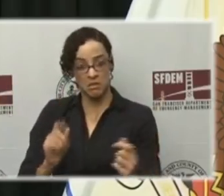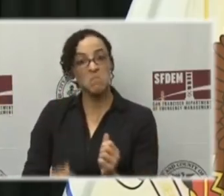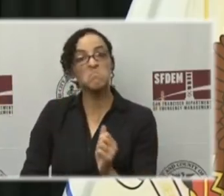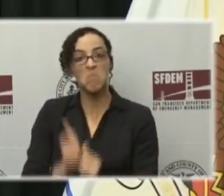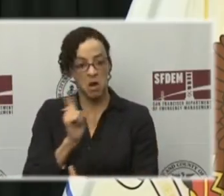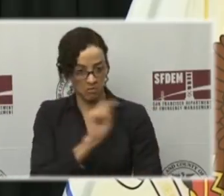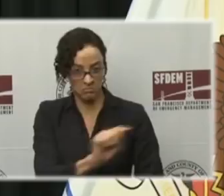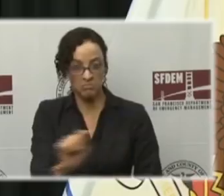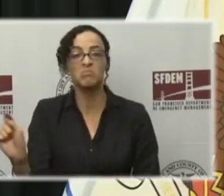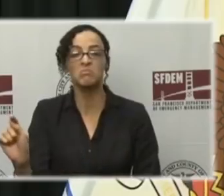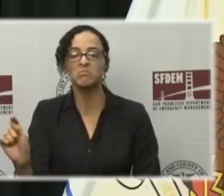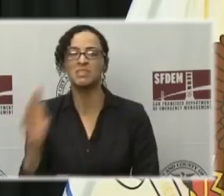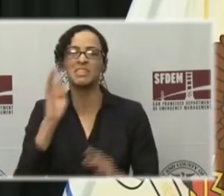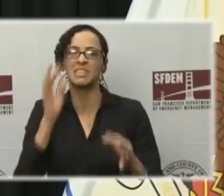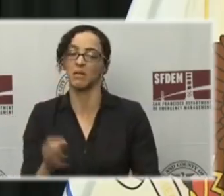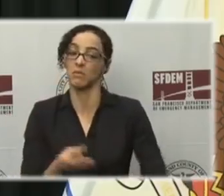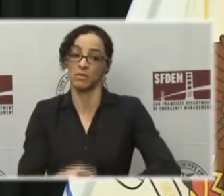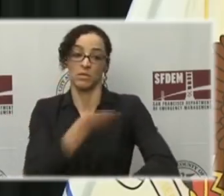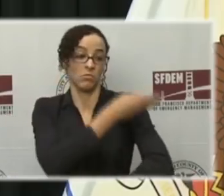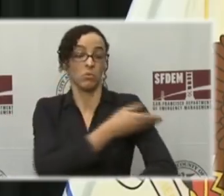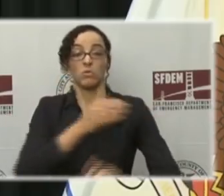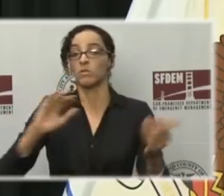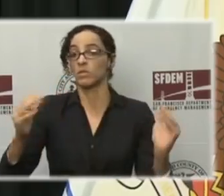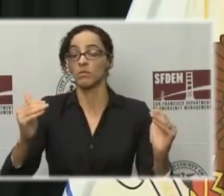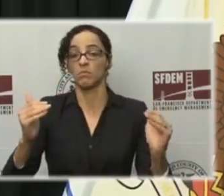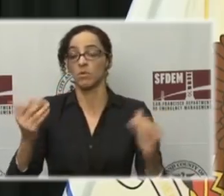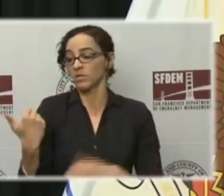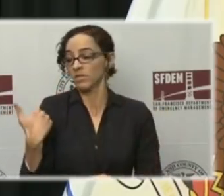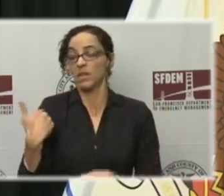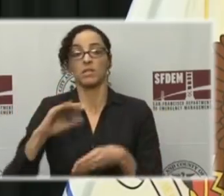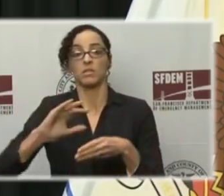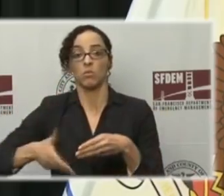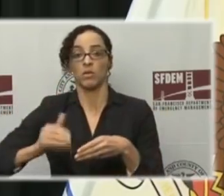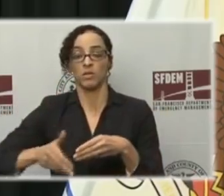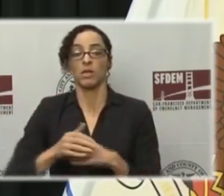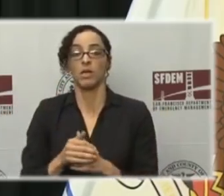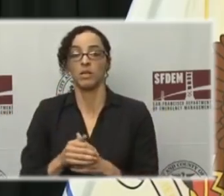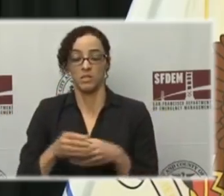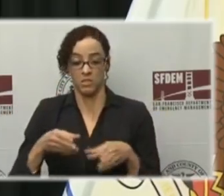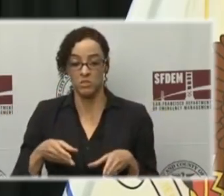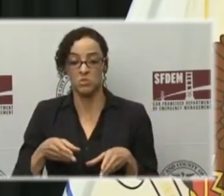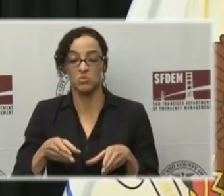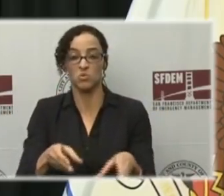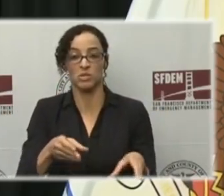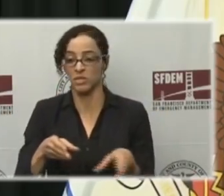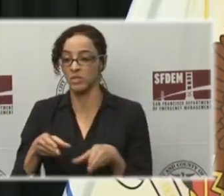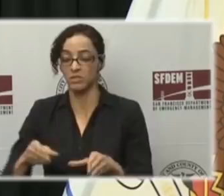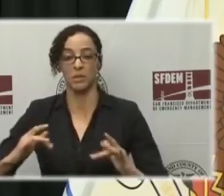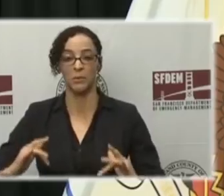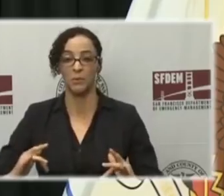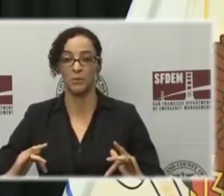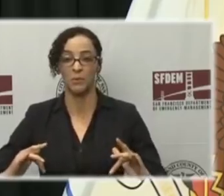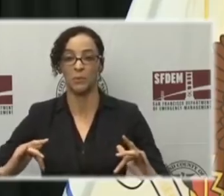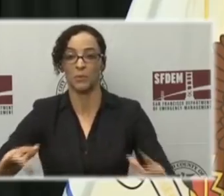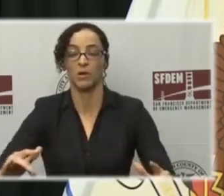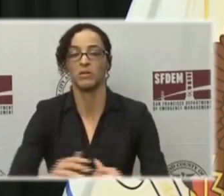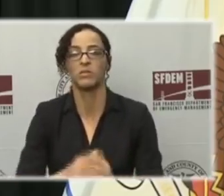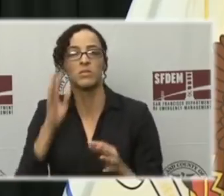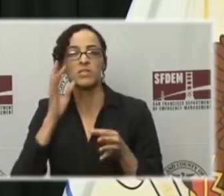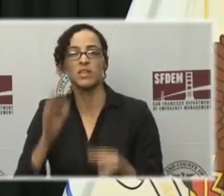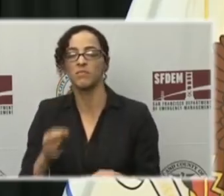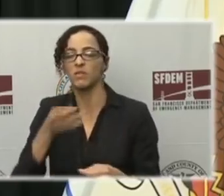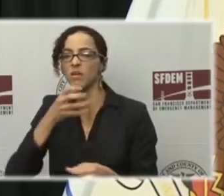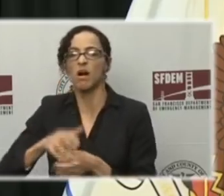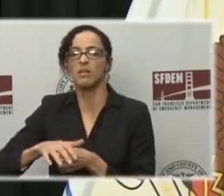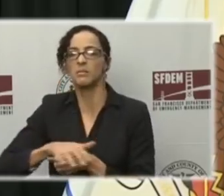improvement from last weekend. The streets were pretty clear. There were some definite hotspot areas